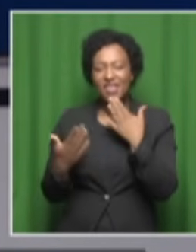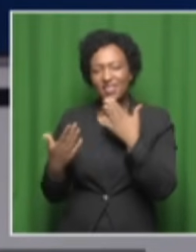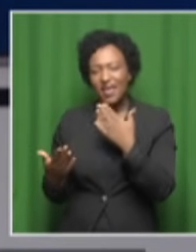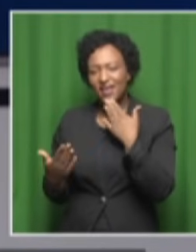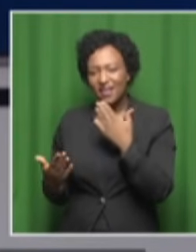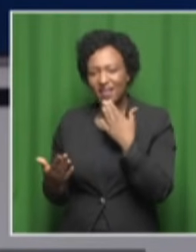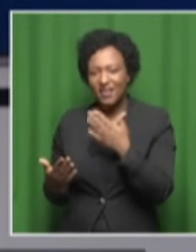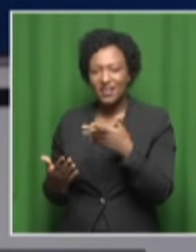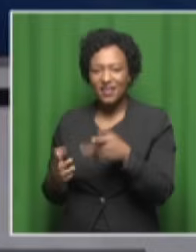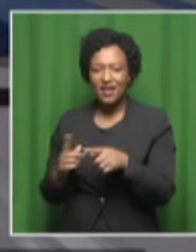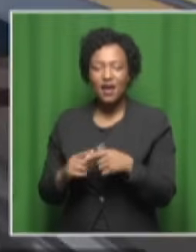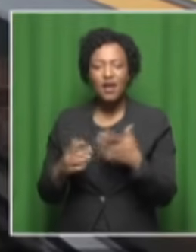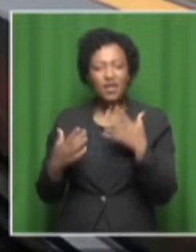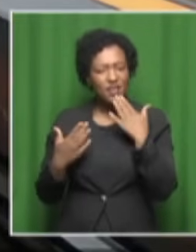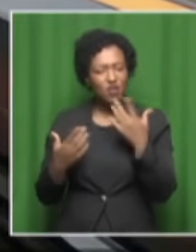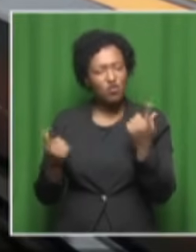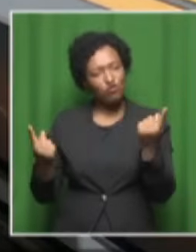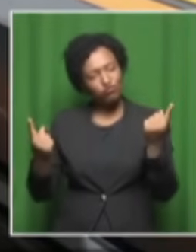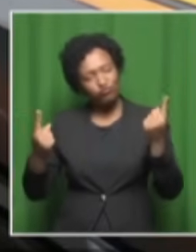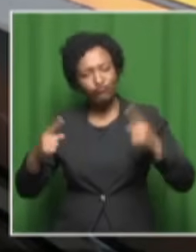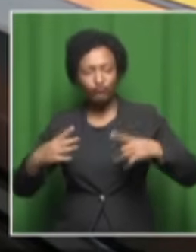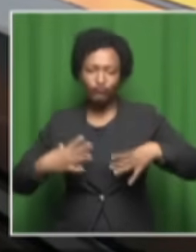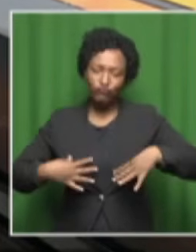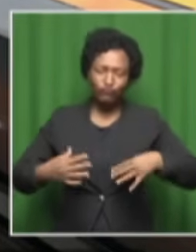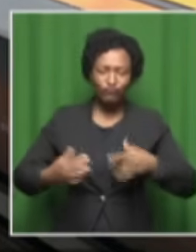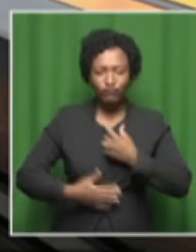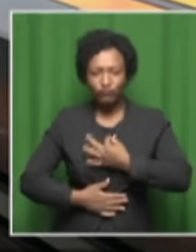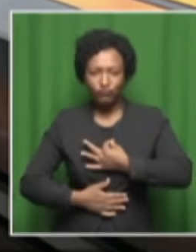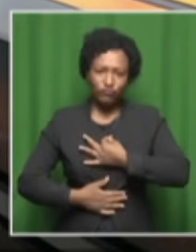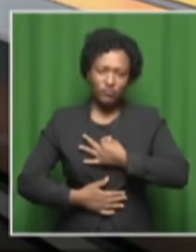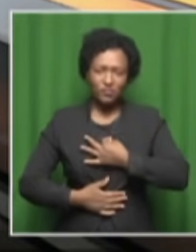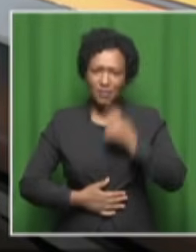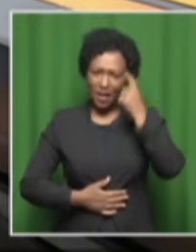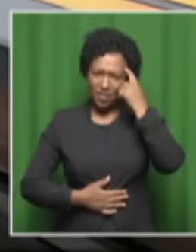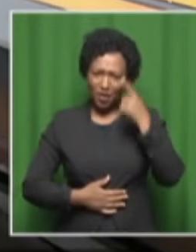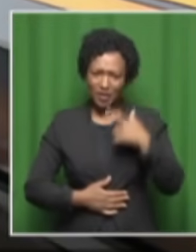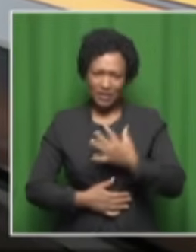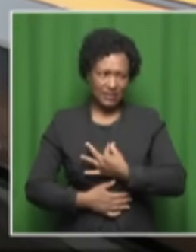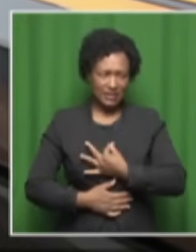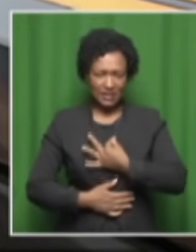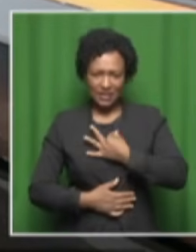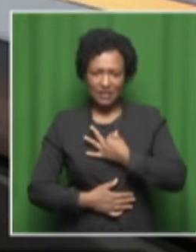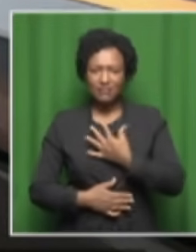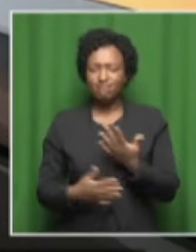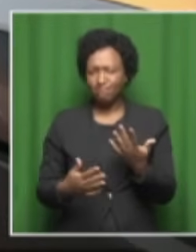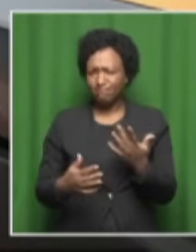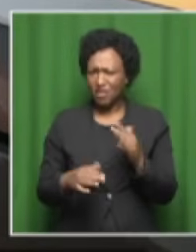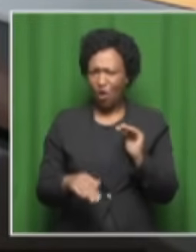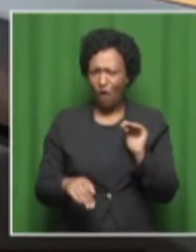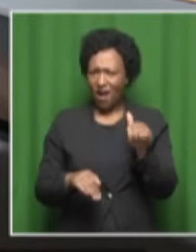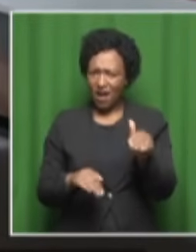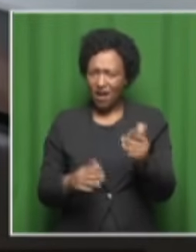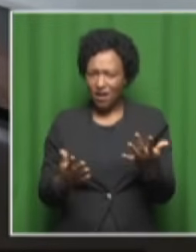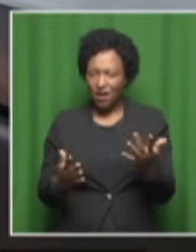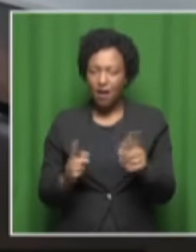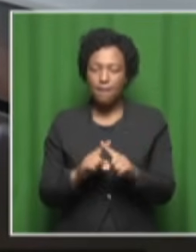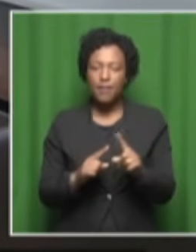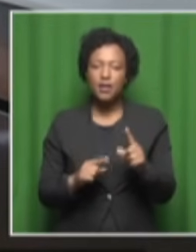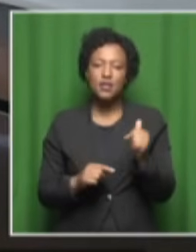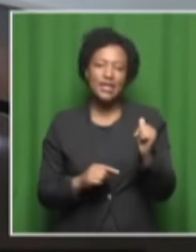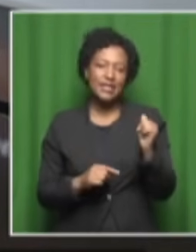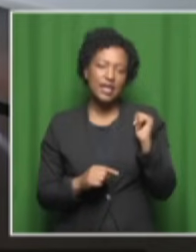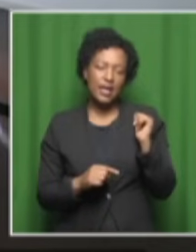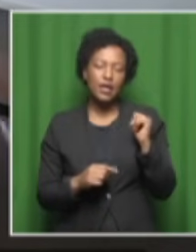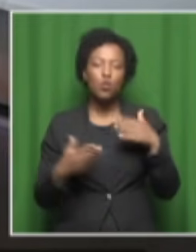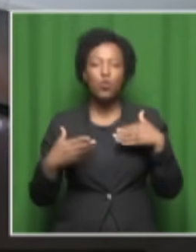you for dressing up and showing up in a three-piece suit. I thought I was overdressed, but you know, we're happy we got very good news yesterday.